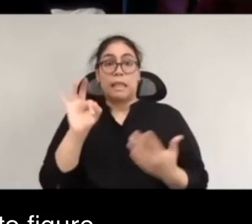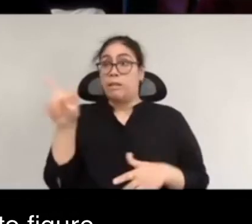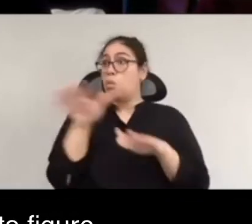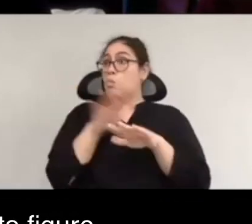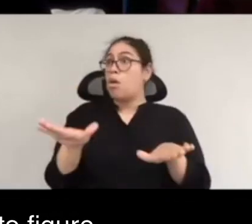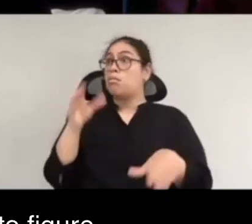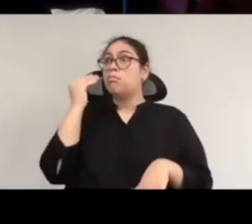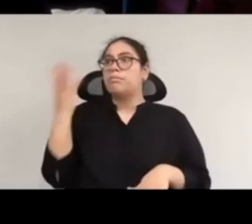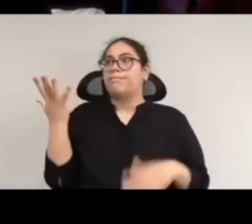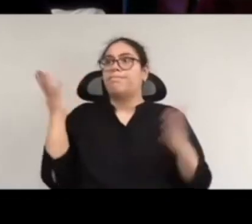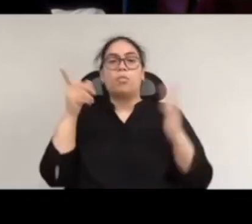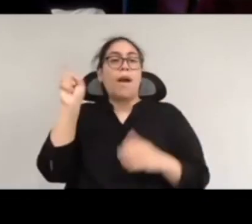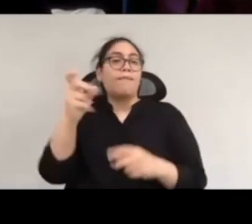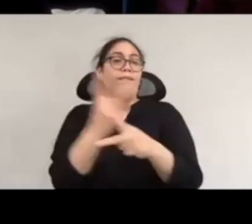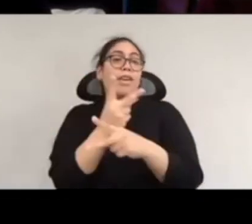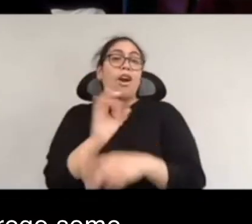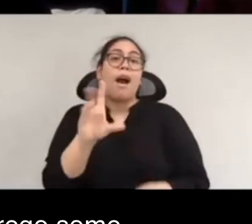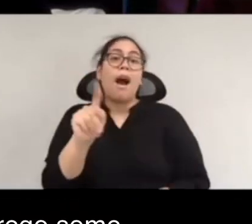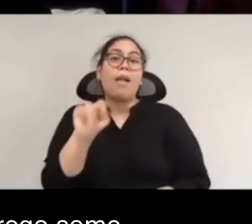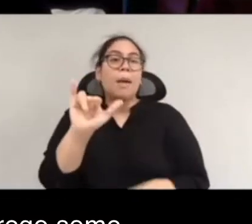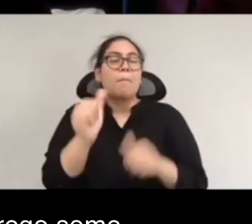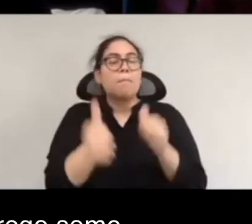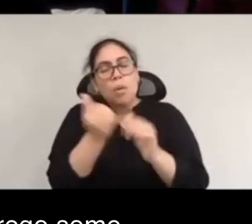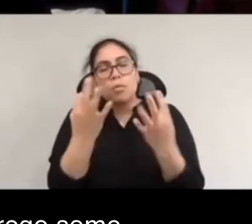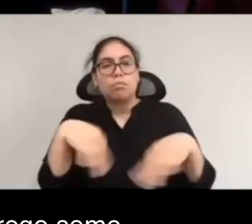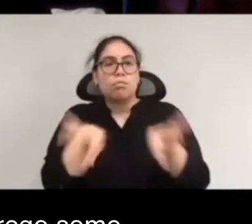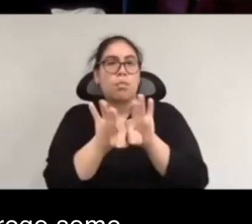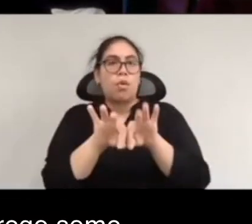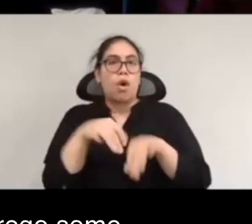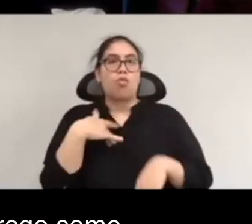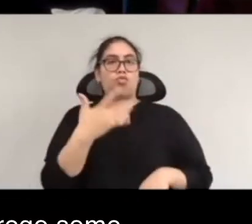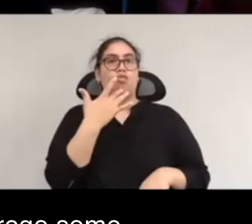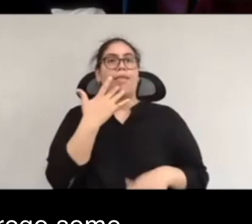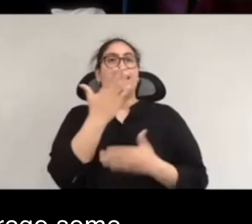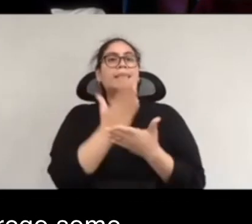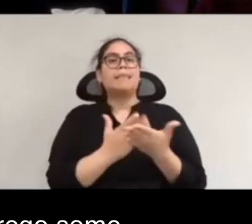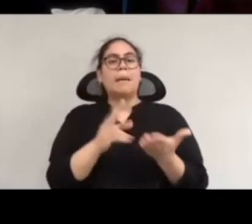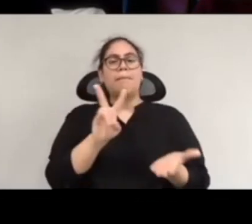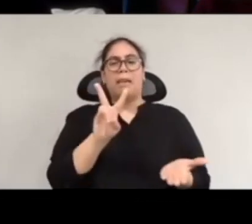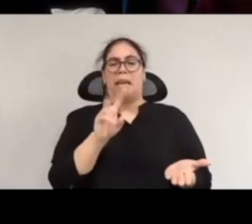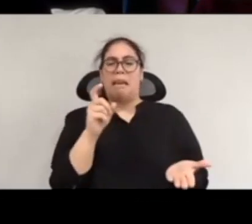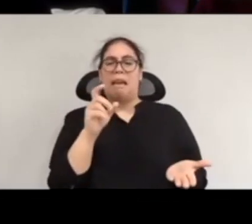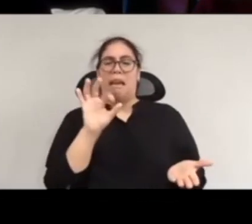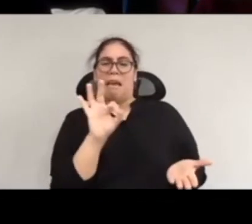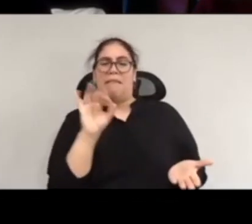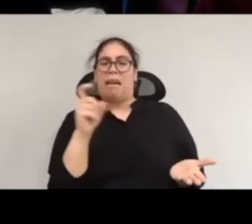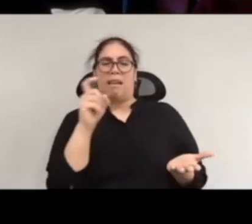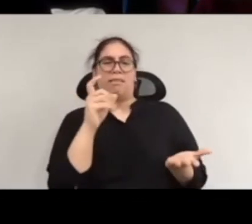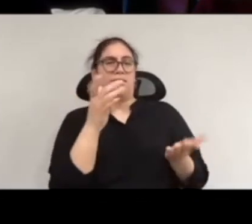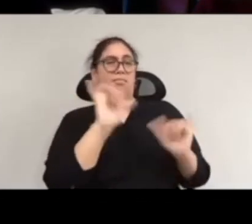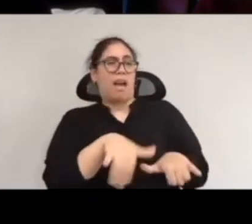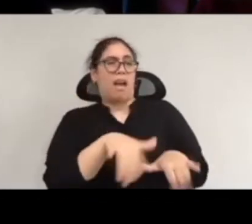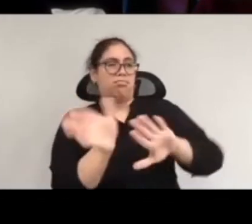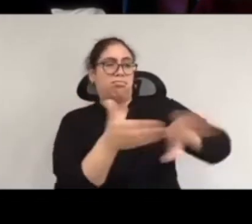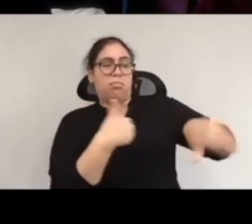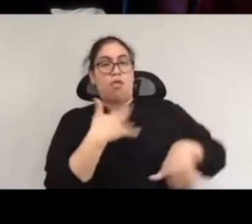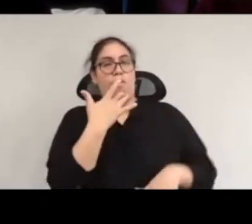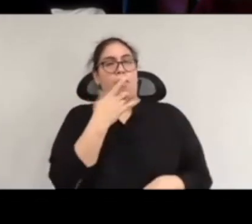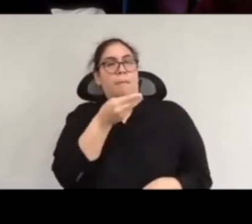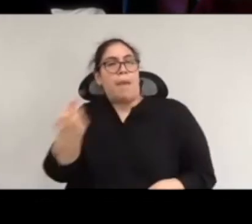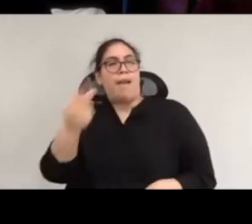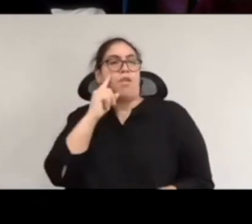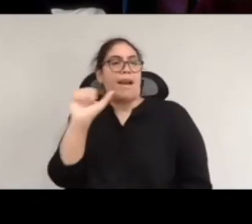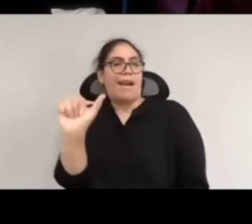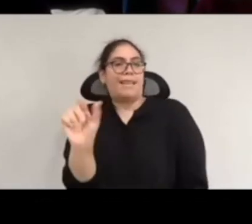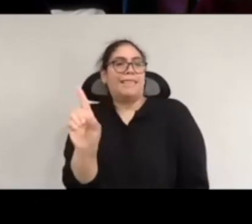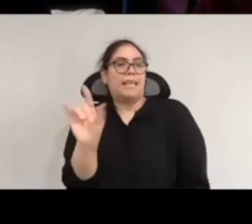figure out a way to get it done, because it's the most important part. Like, I'd rather forego some VFX thing that we want to do if we can pay for audio description. So it's something